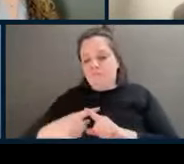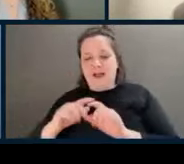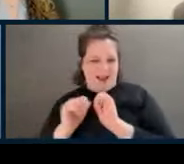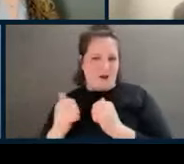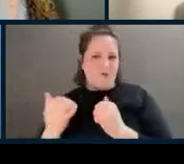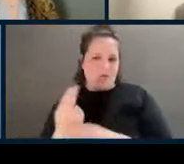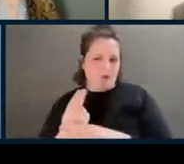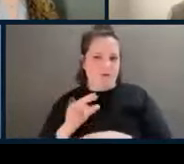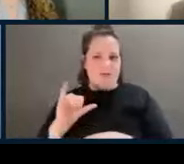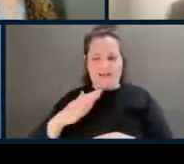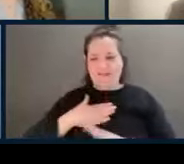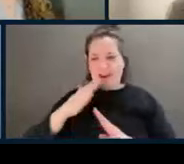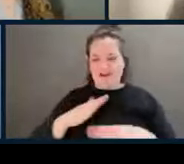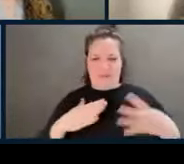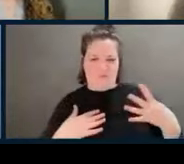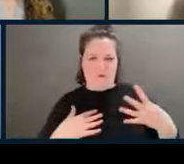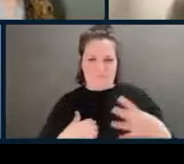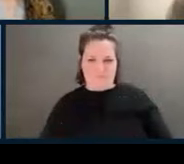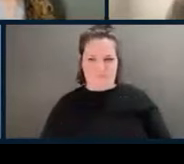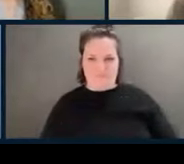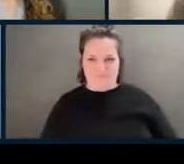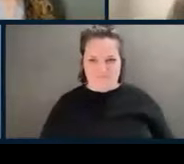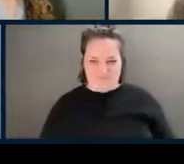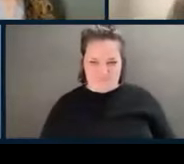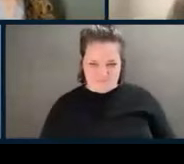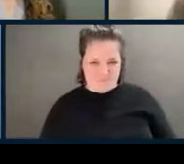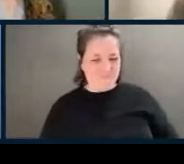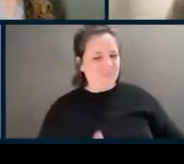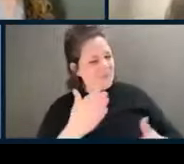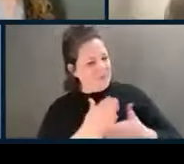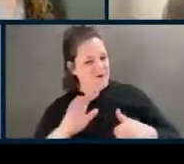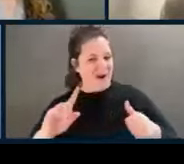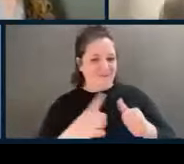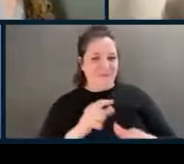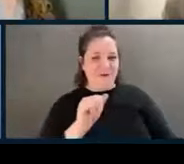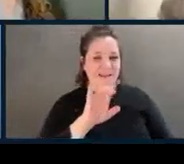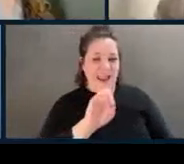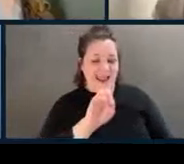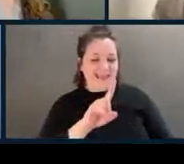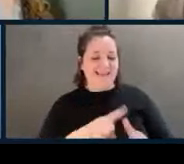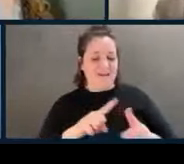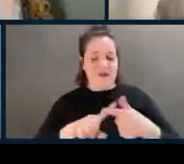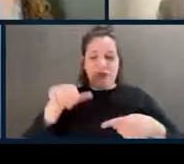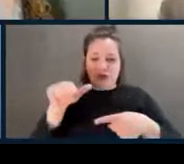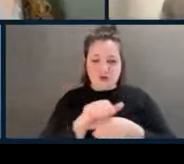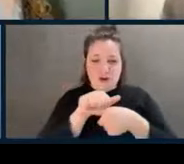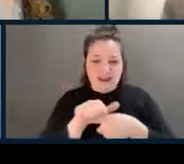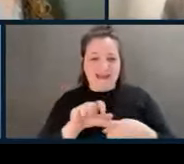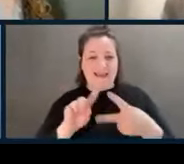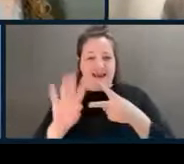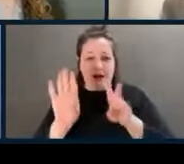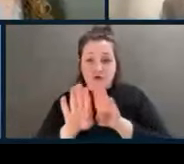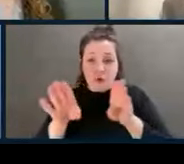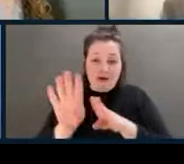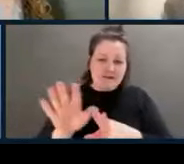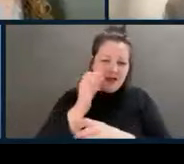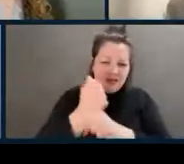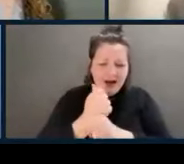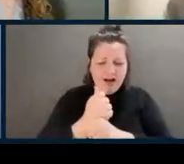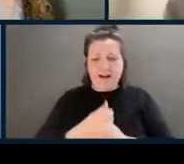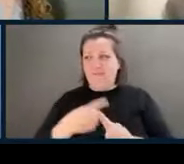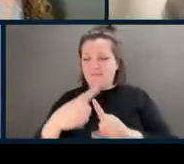top. Well, thank you, Stephanie. So from first aid to training to locking the doors and also getting some threat assessment. So I just